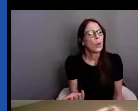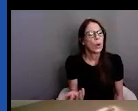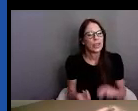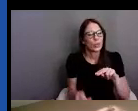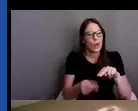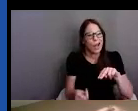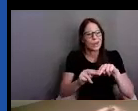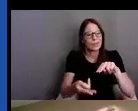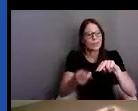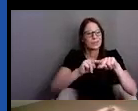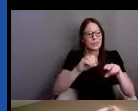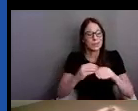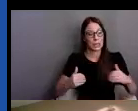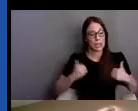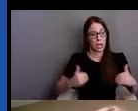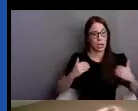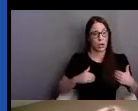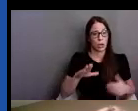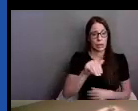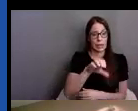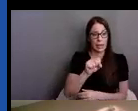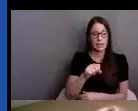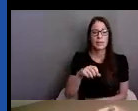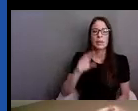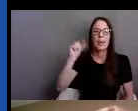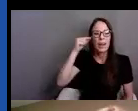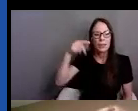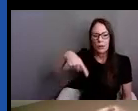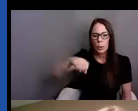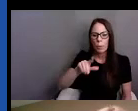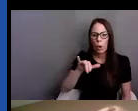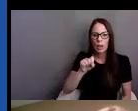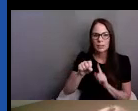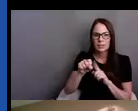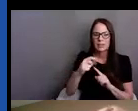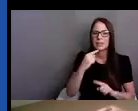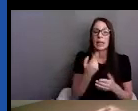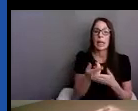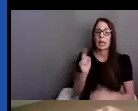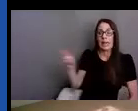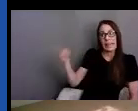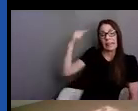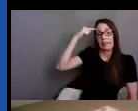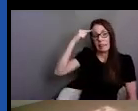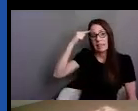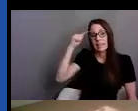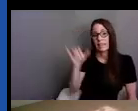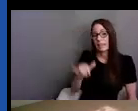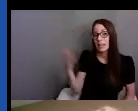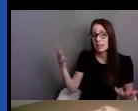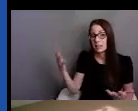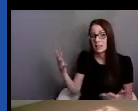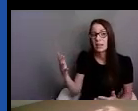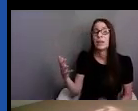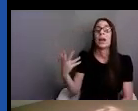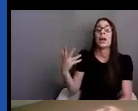cases, Governor Polis said last week that he thinks, a lot of that is vaccinated parents taking their unvaccinated